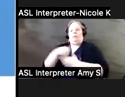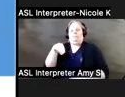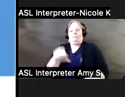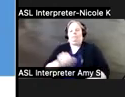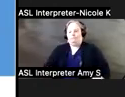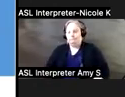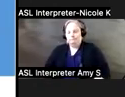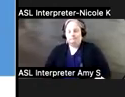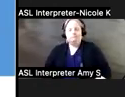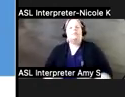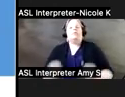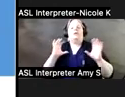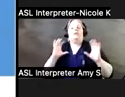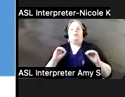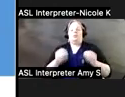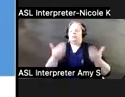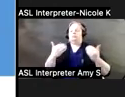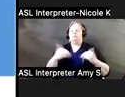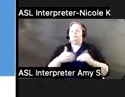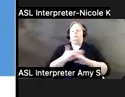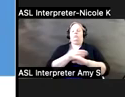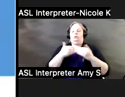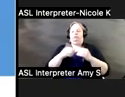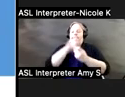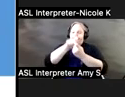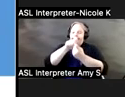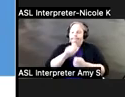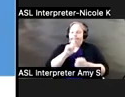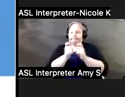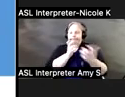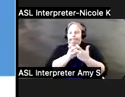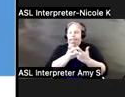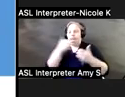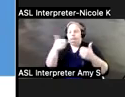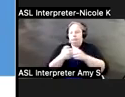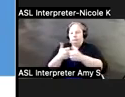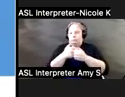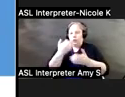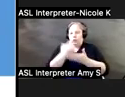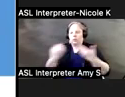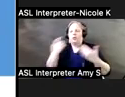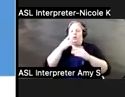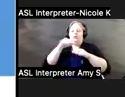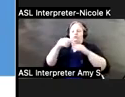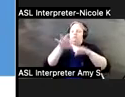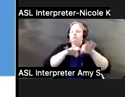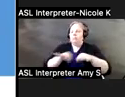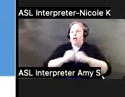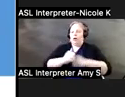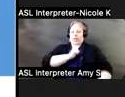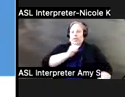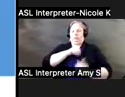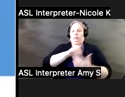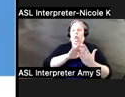So before we go into the exact adaptive gaming equipment, I want to talk about how I personally perform and approach adaptive